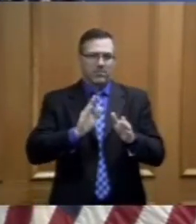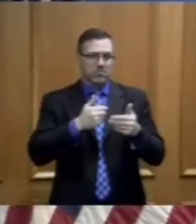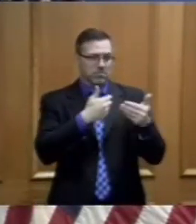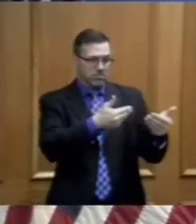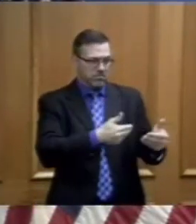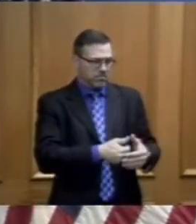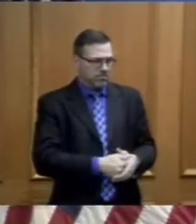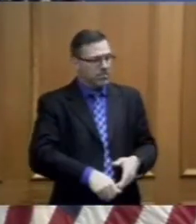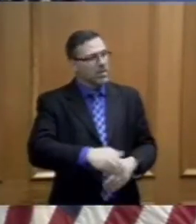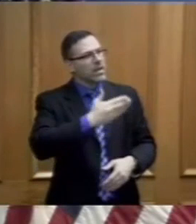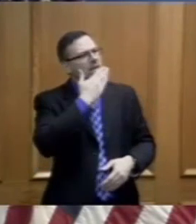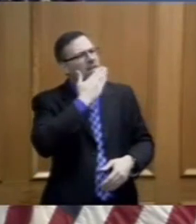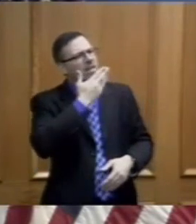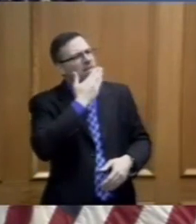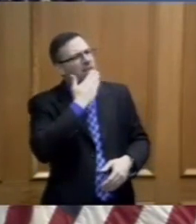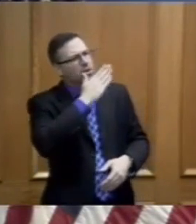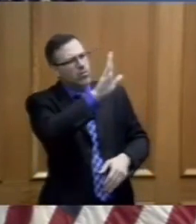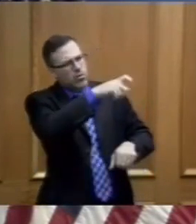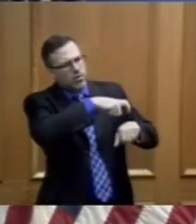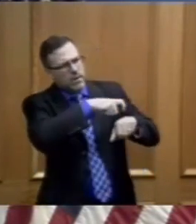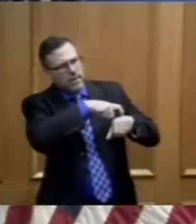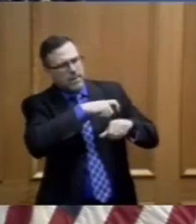Yeah, Governor, I appreciate your time.